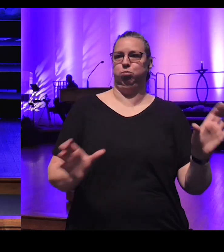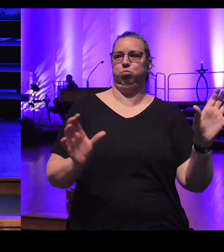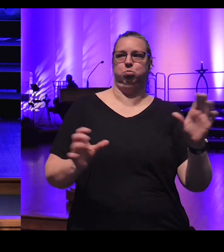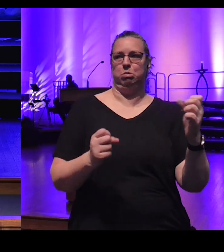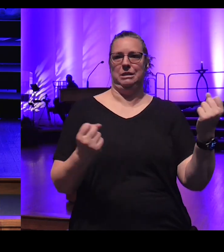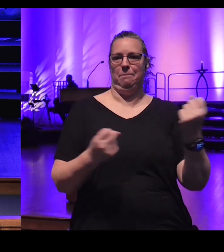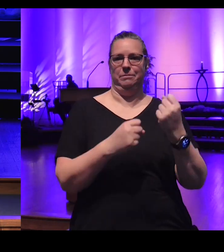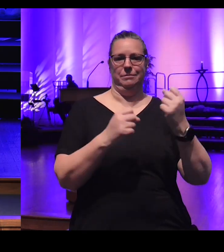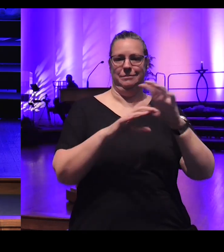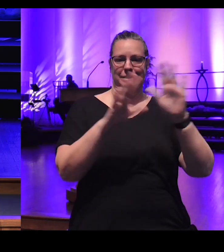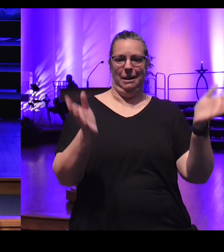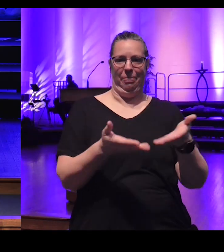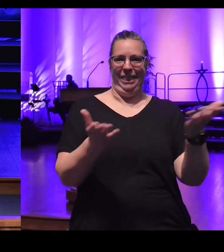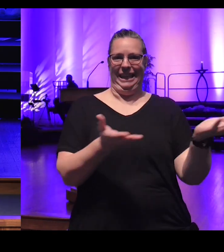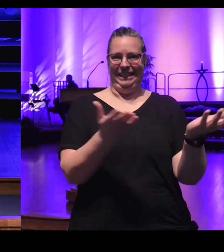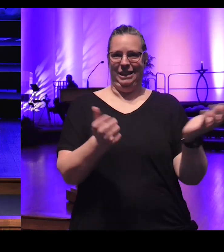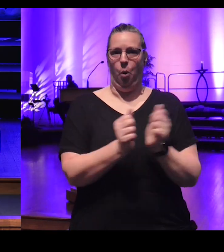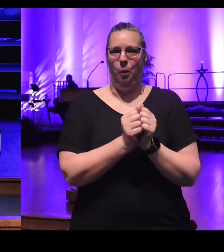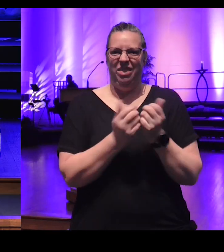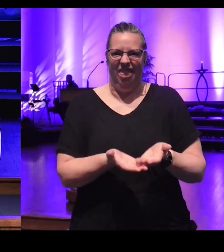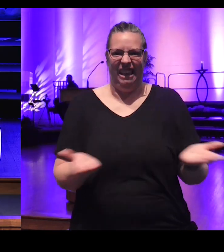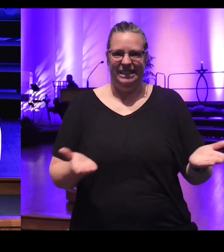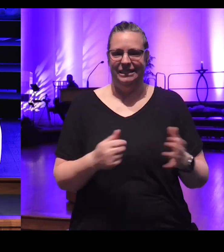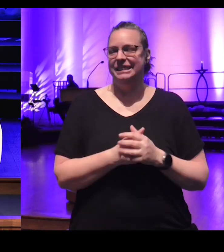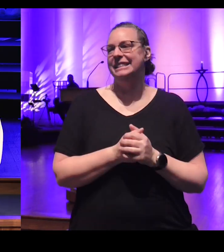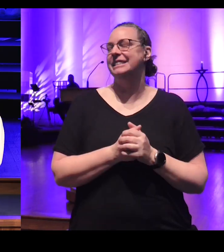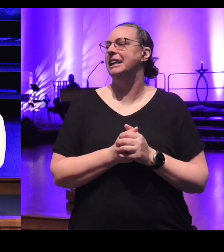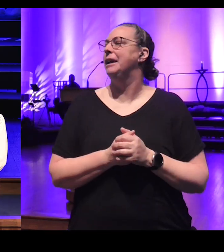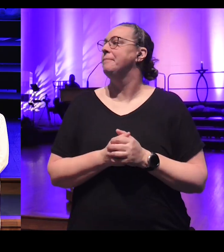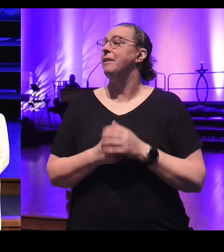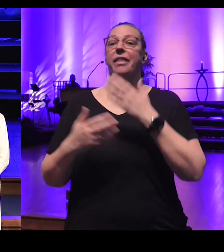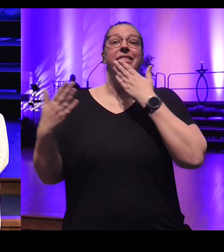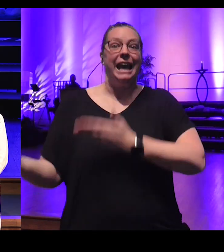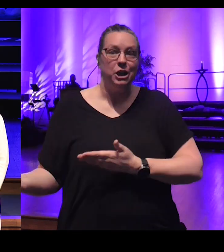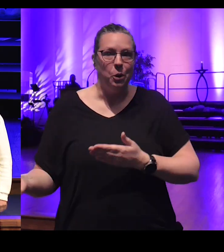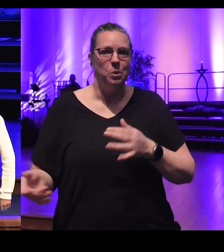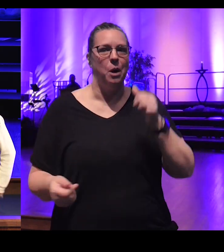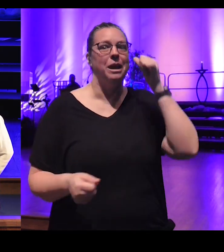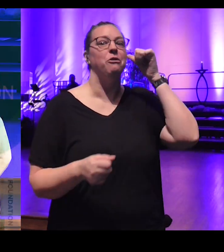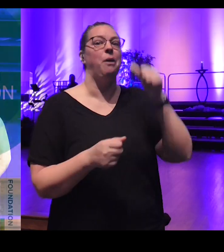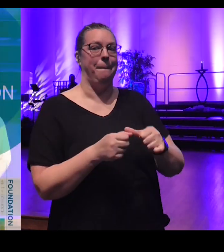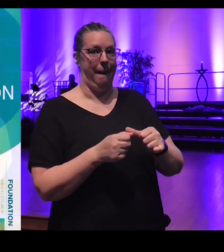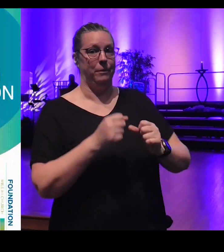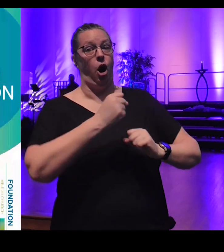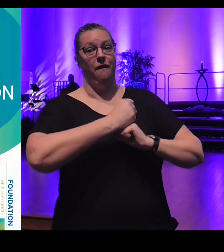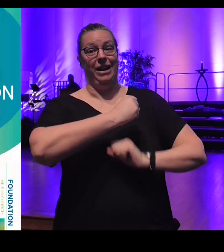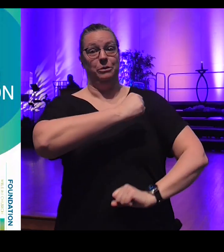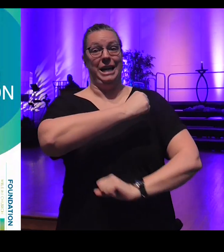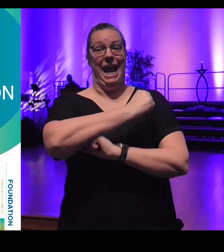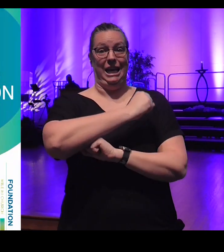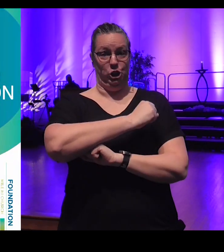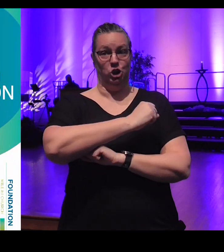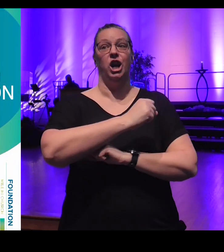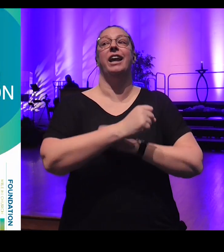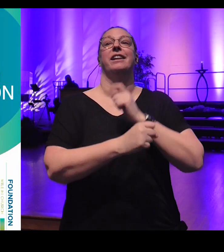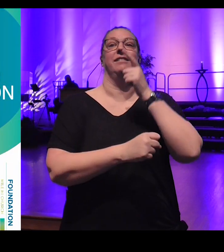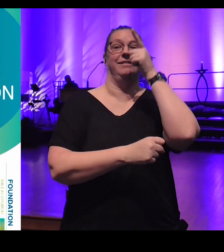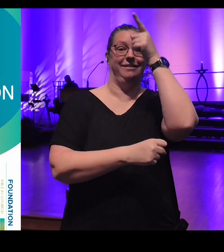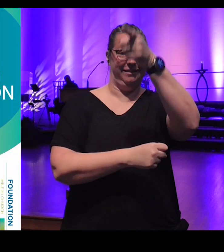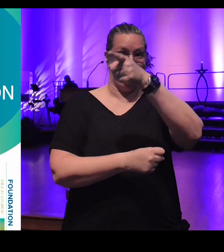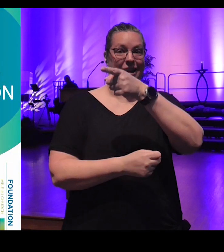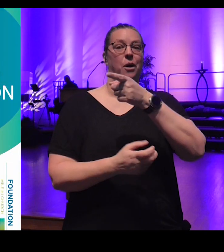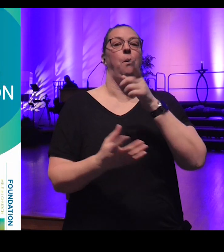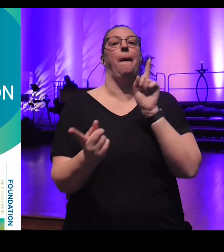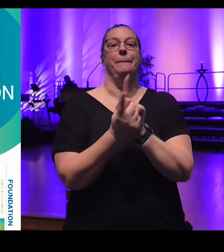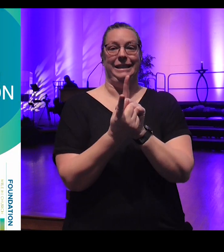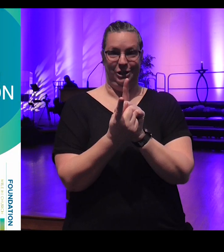structure. Thank you. Thank you, Jackie. And also remember that our foundation is out in the lobby today, and